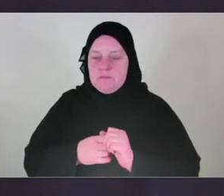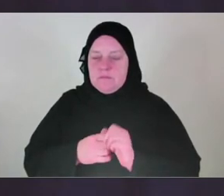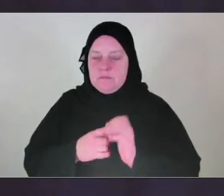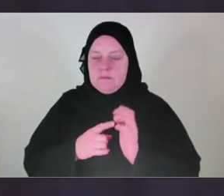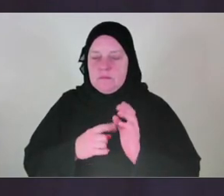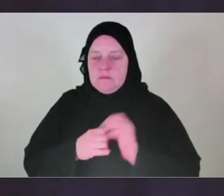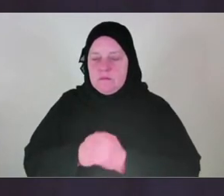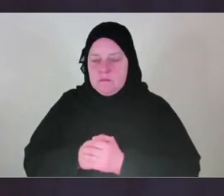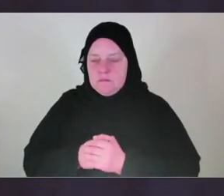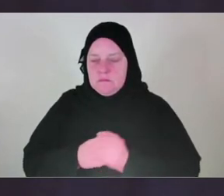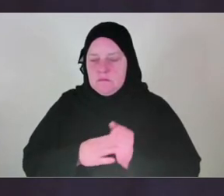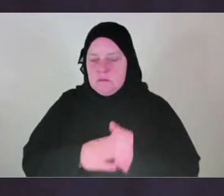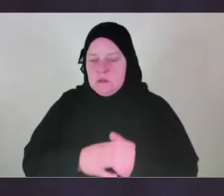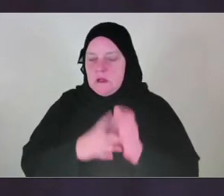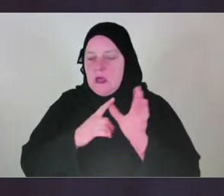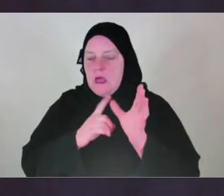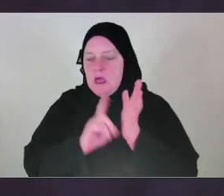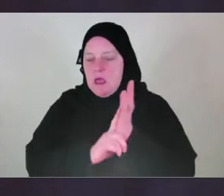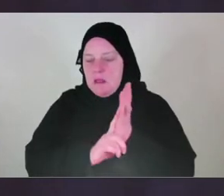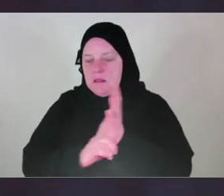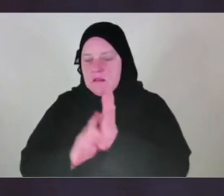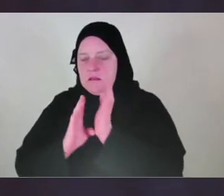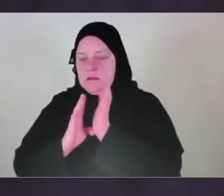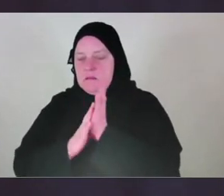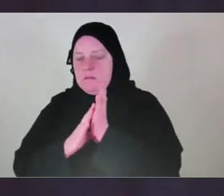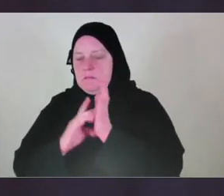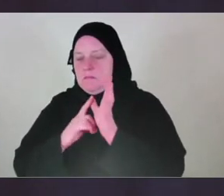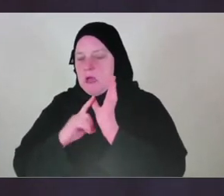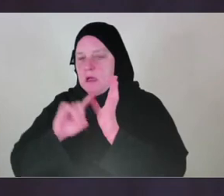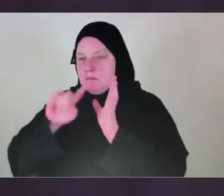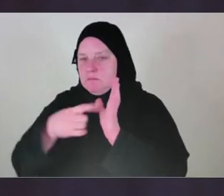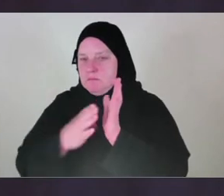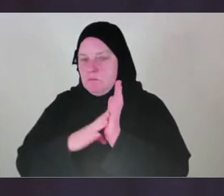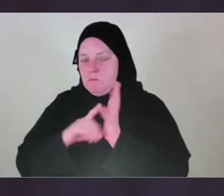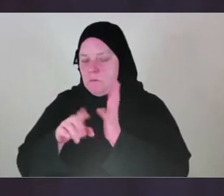I mentioned this once before, that we're given these titles.